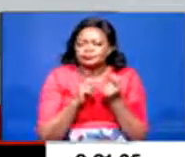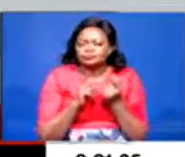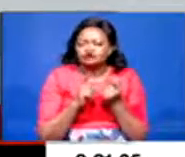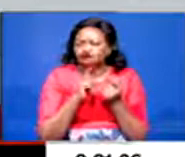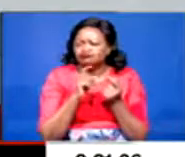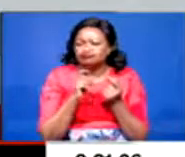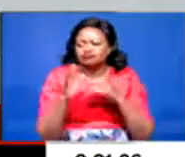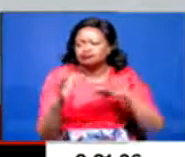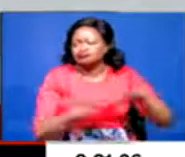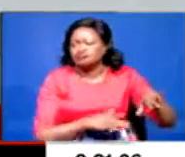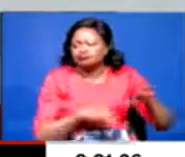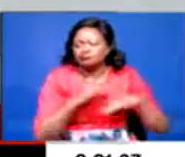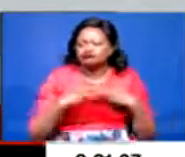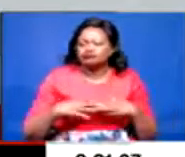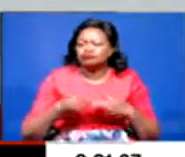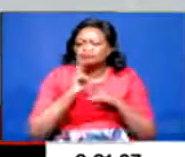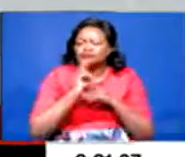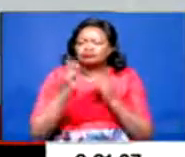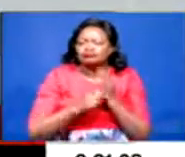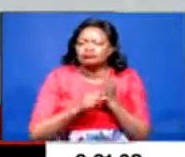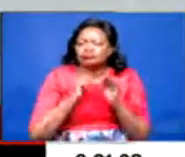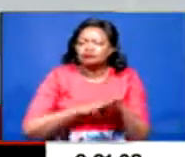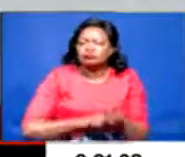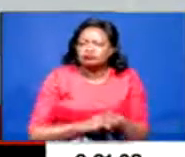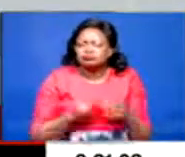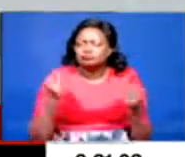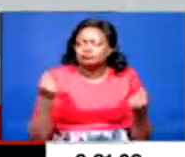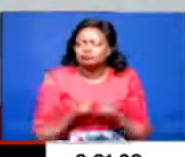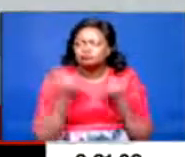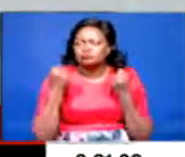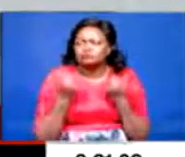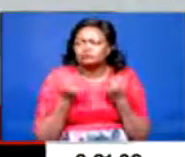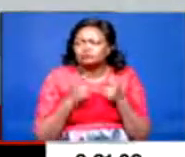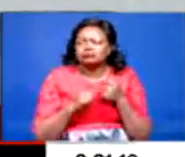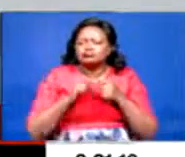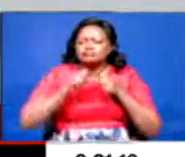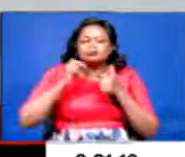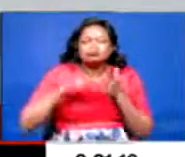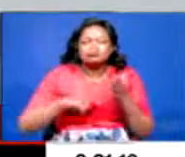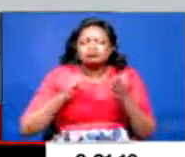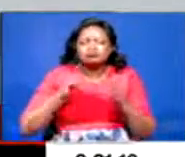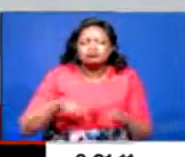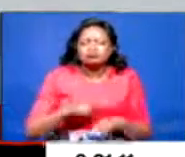everybody use the manual. Mm. So by the time it even happens, you're talking about an hour of